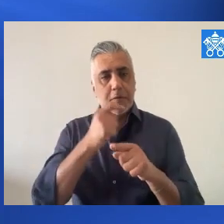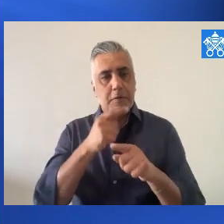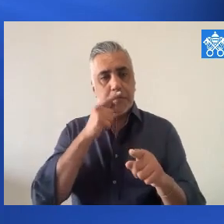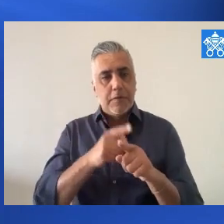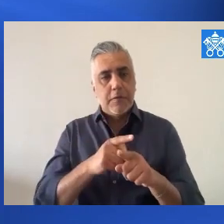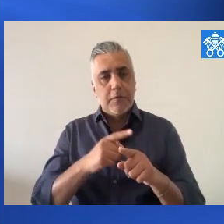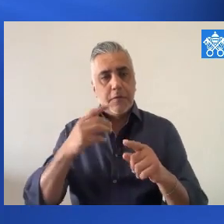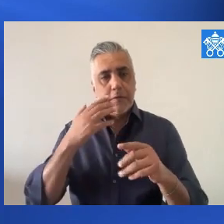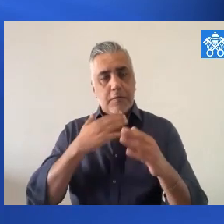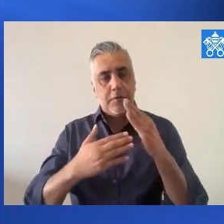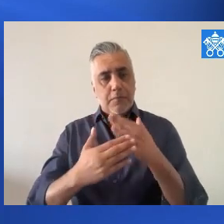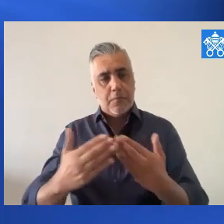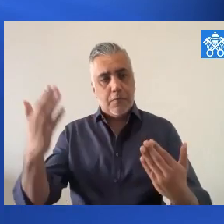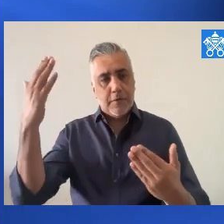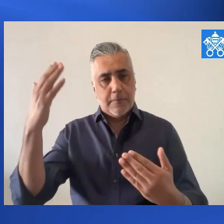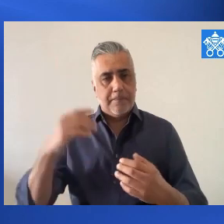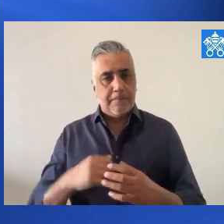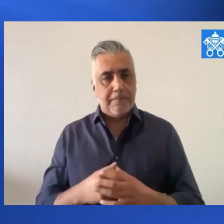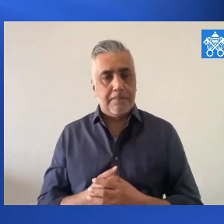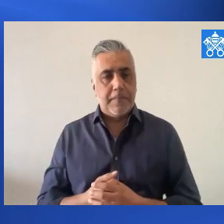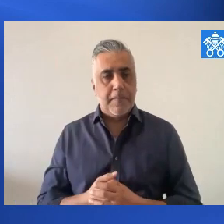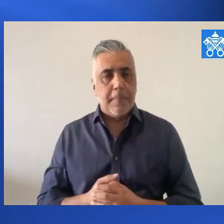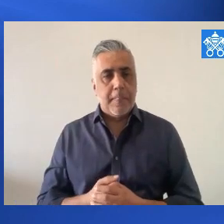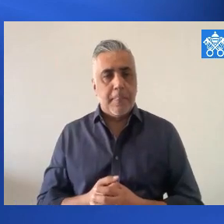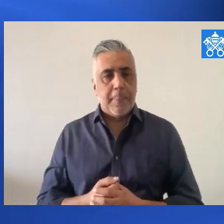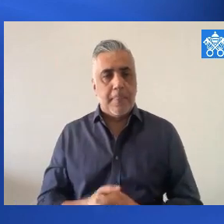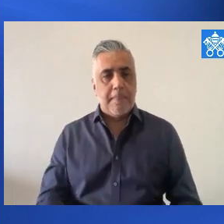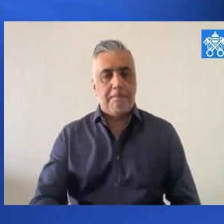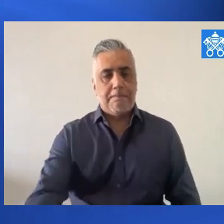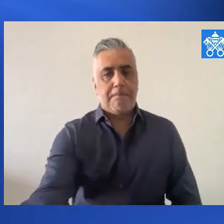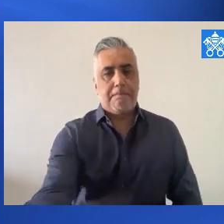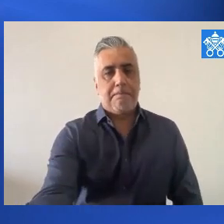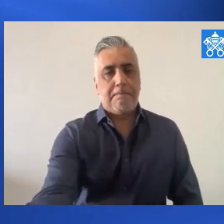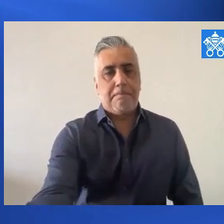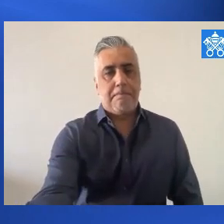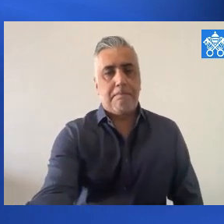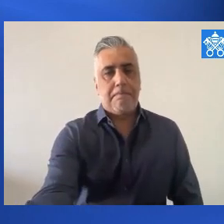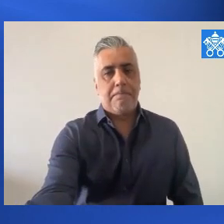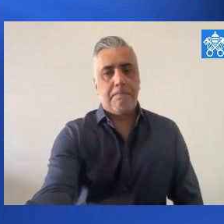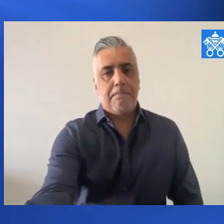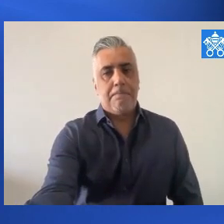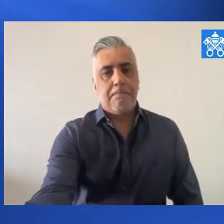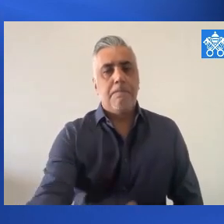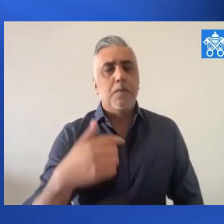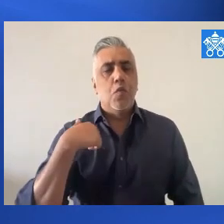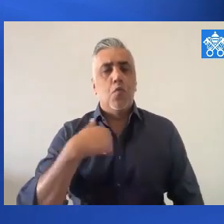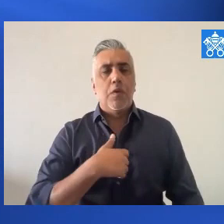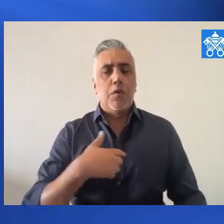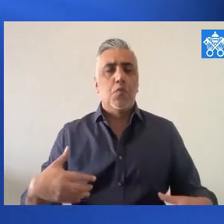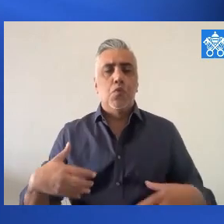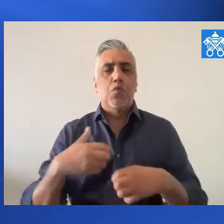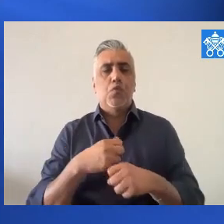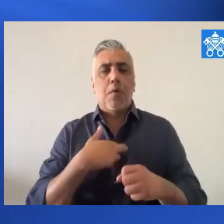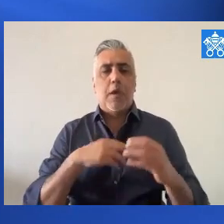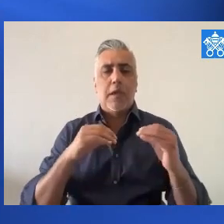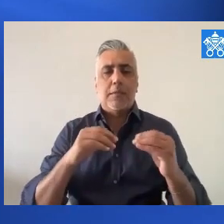Cari fratelli e sorelle, buongiorno. Dear brothers and sisters, good morning. Riprendiamo le catechesi.